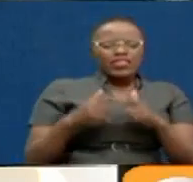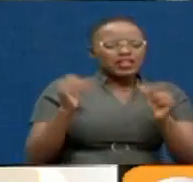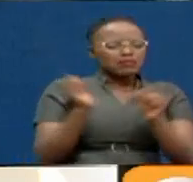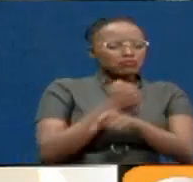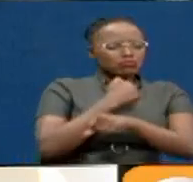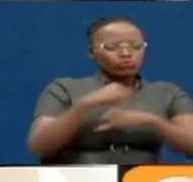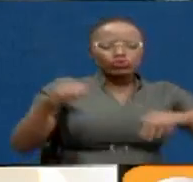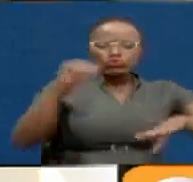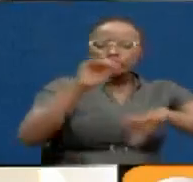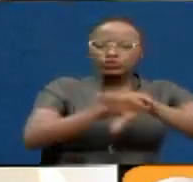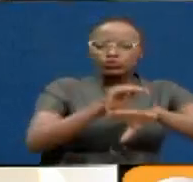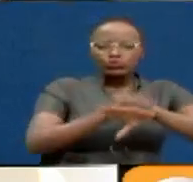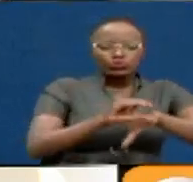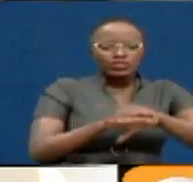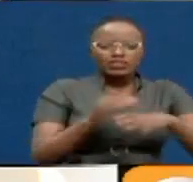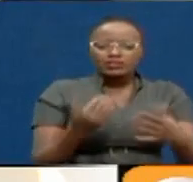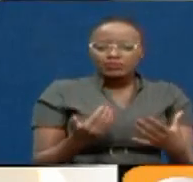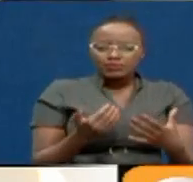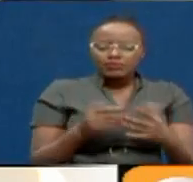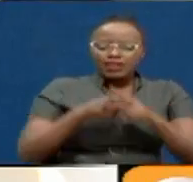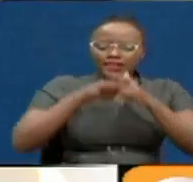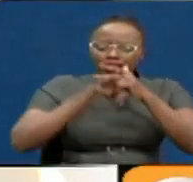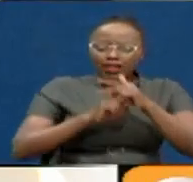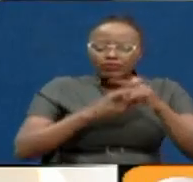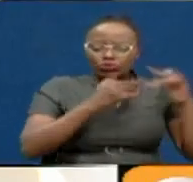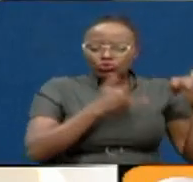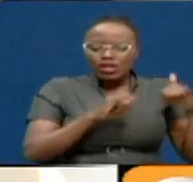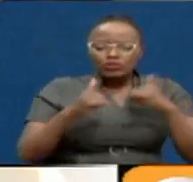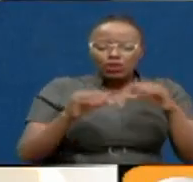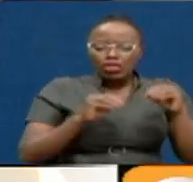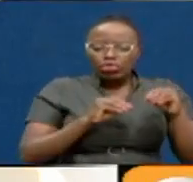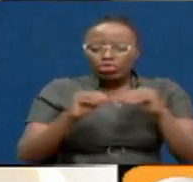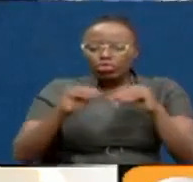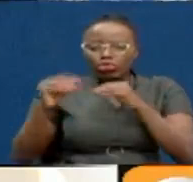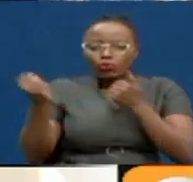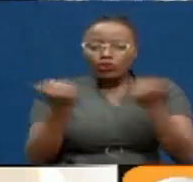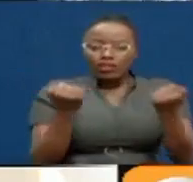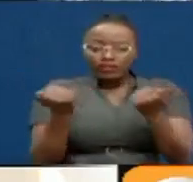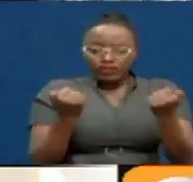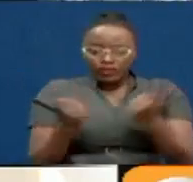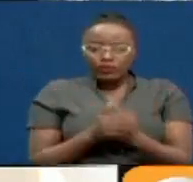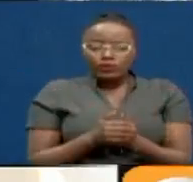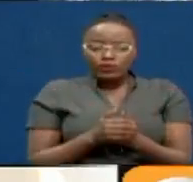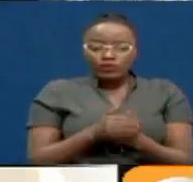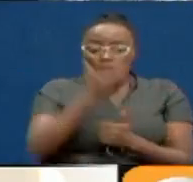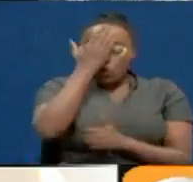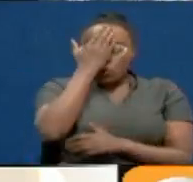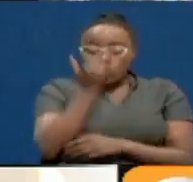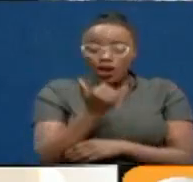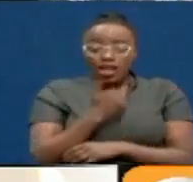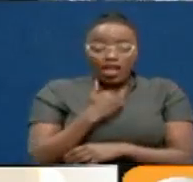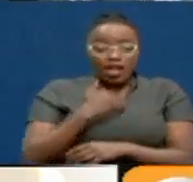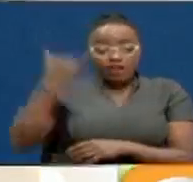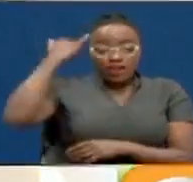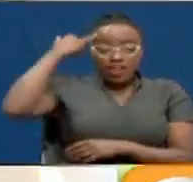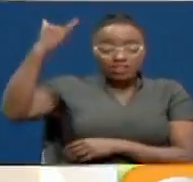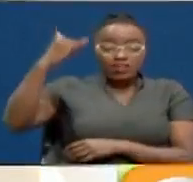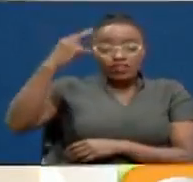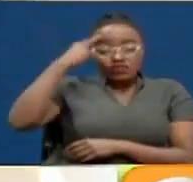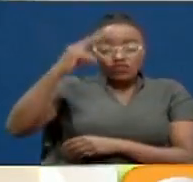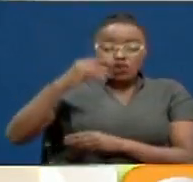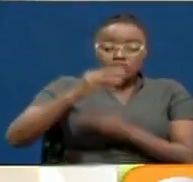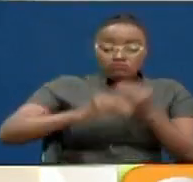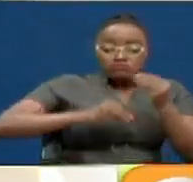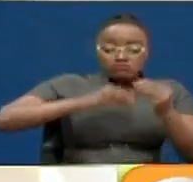efficient. The engine was struggling to move the vehicle itself, because there's an aspect of materials